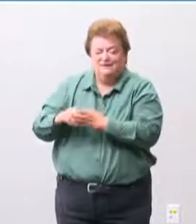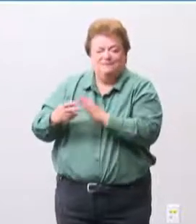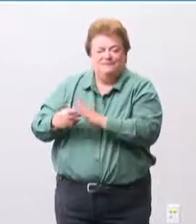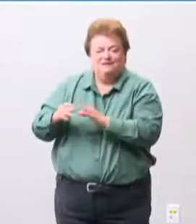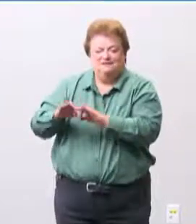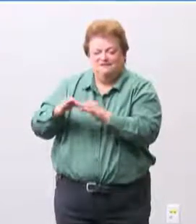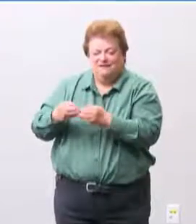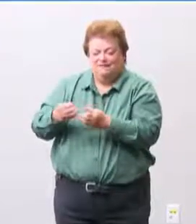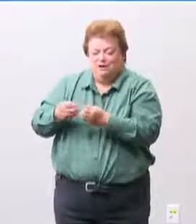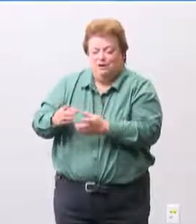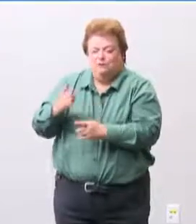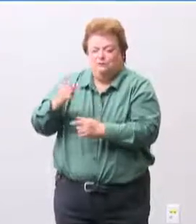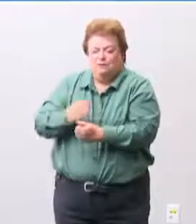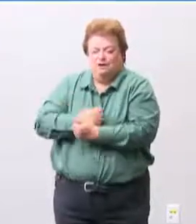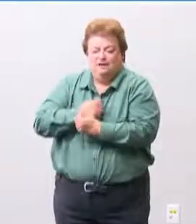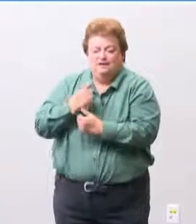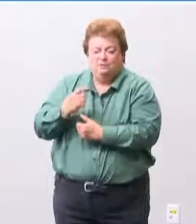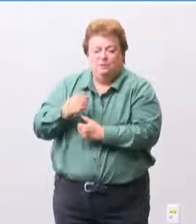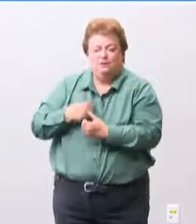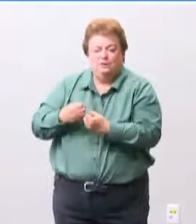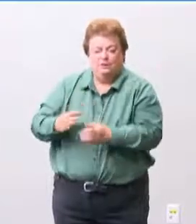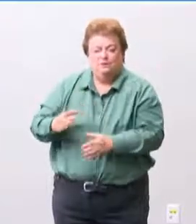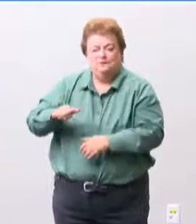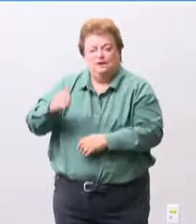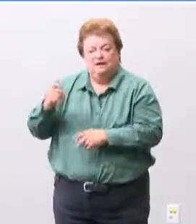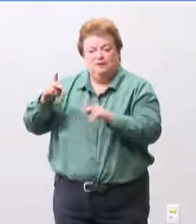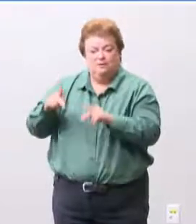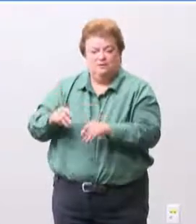one, and we lose another member of our community.